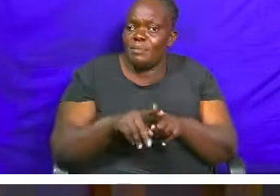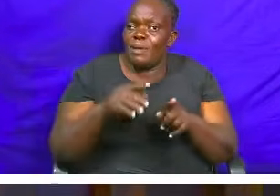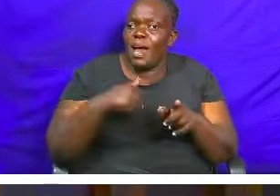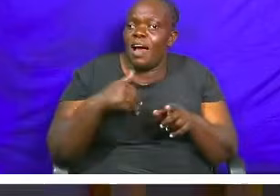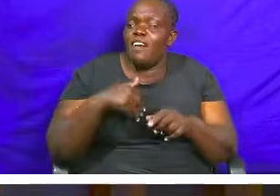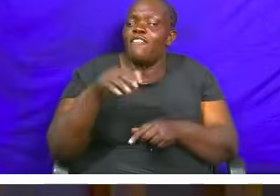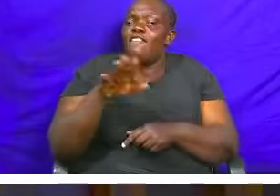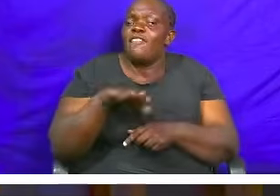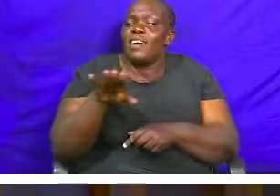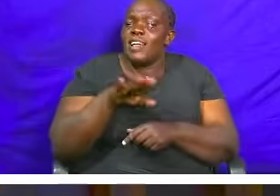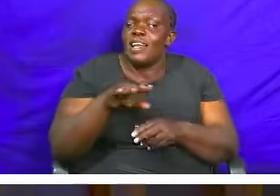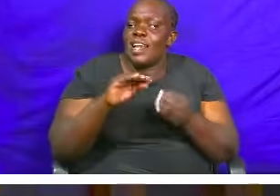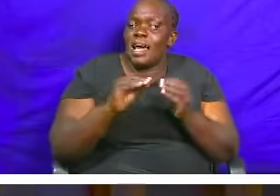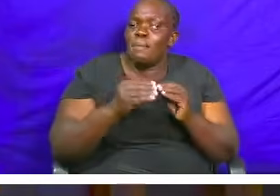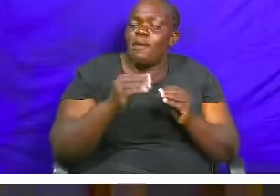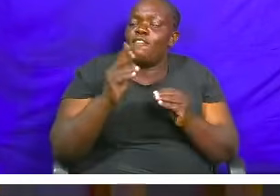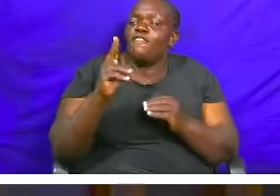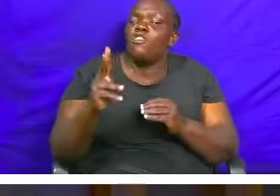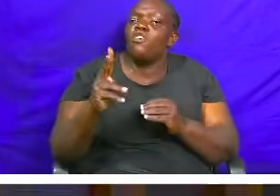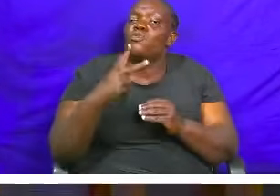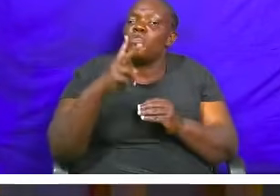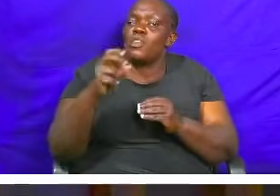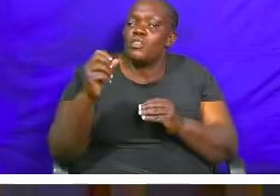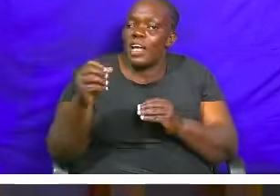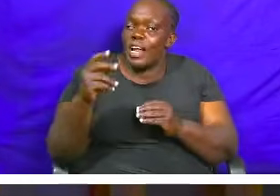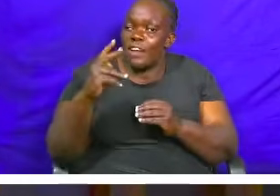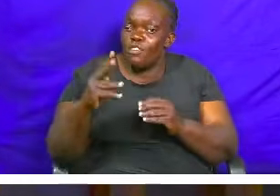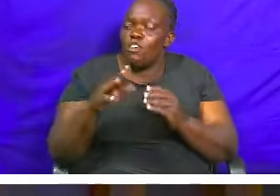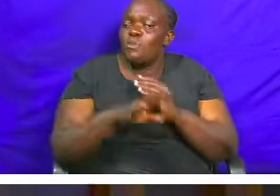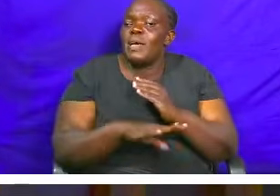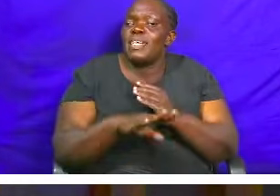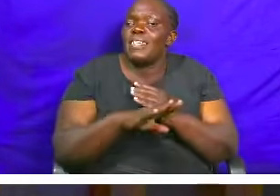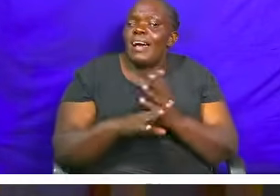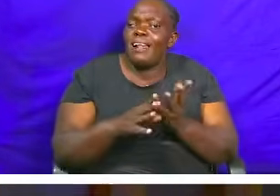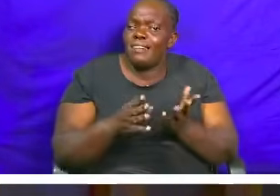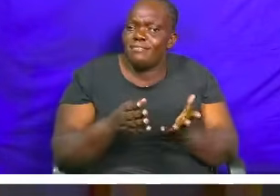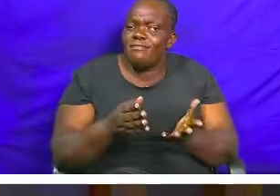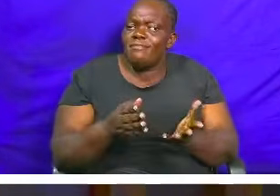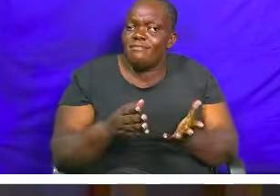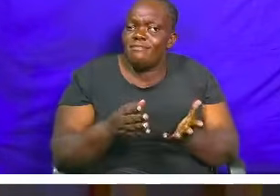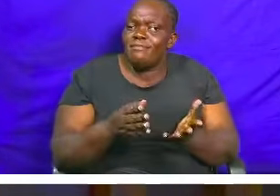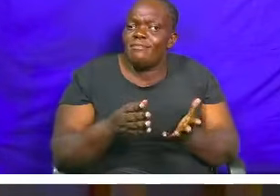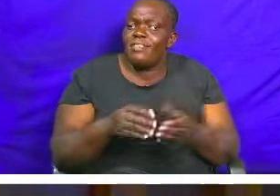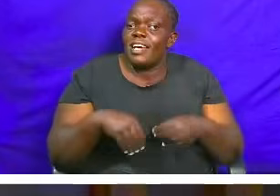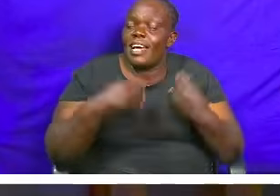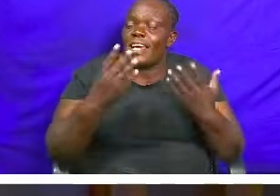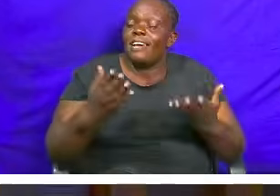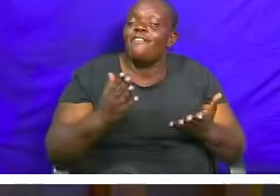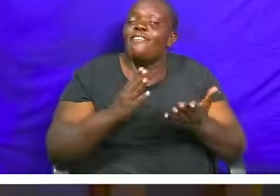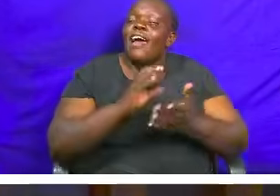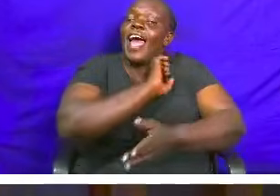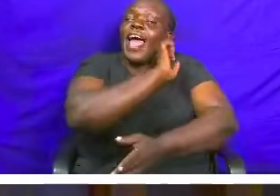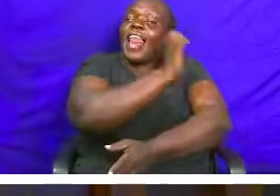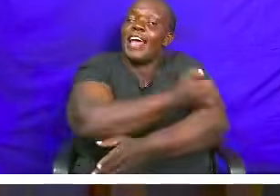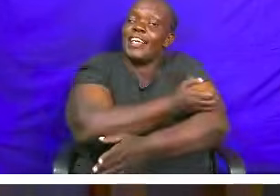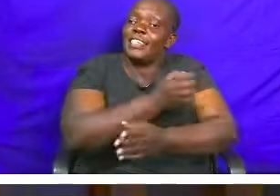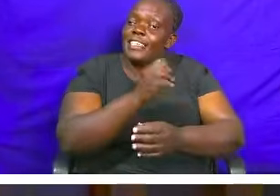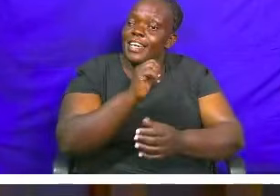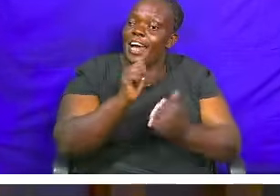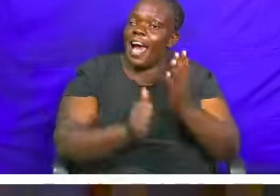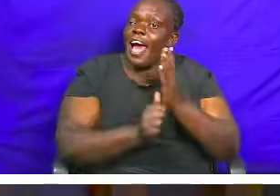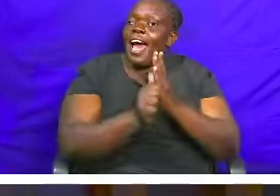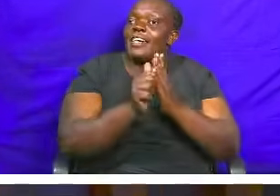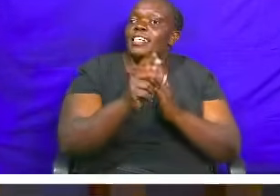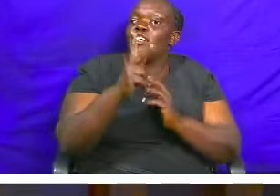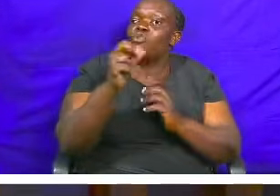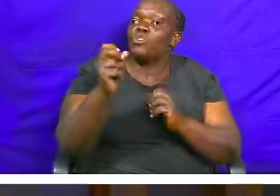paper number 4 of 2004, which of course basically gave rise to the Energy Act 2006. So